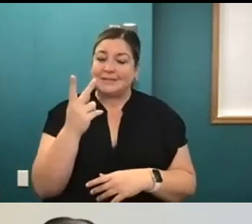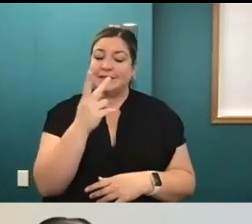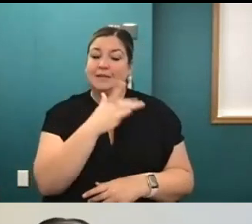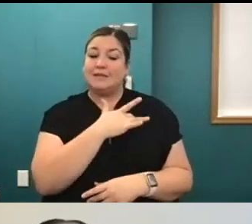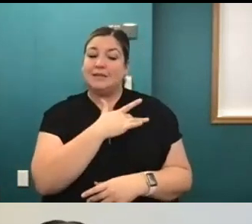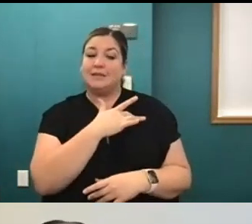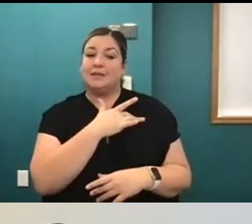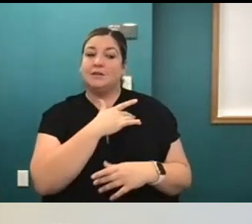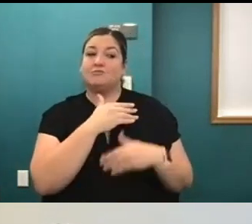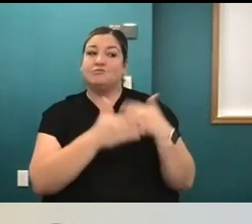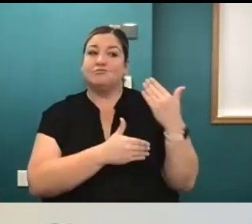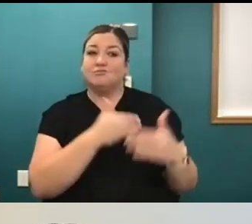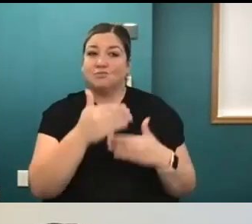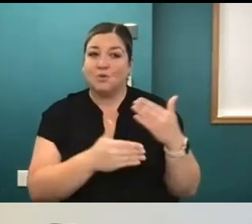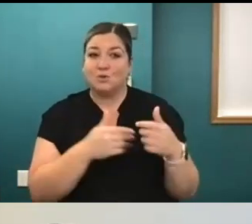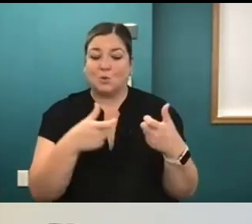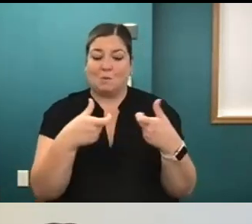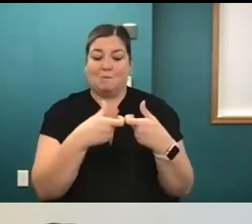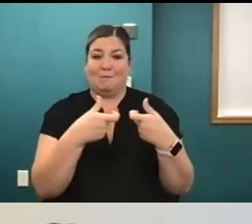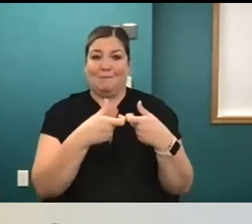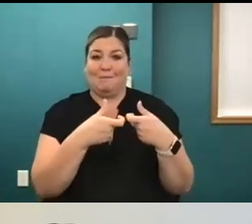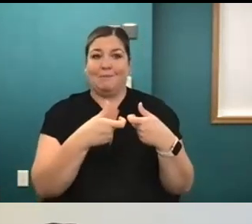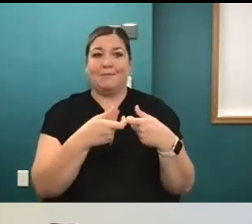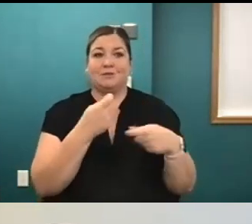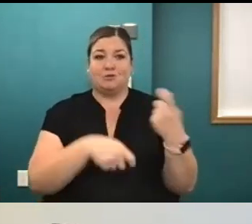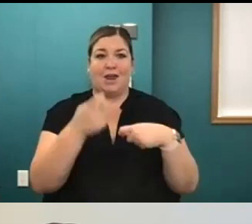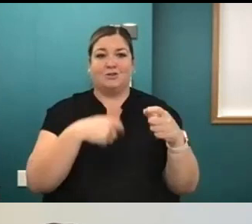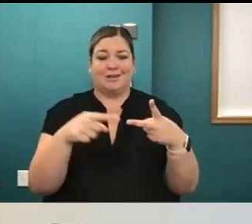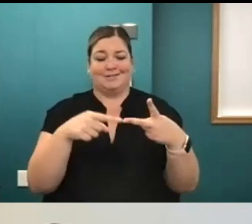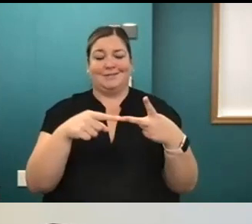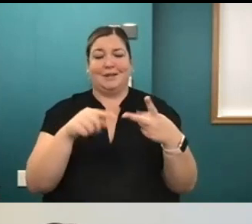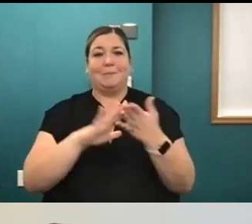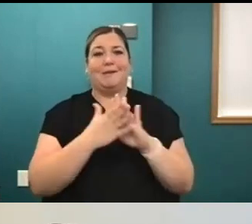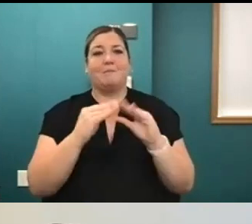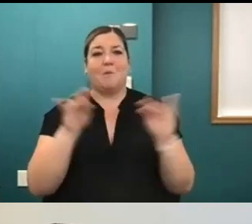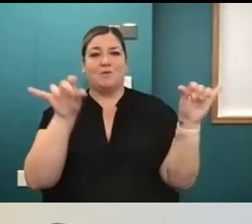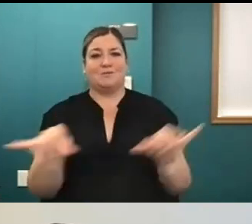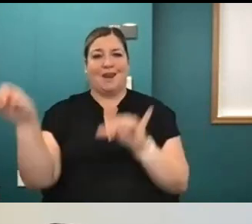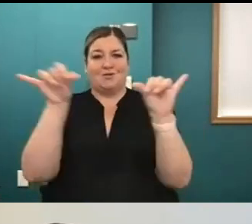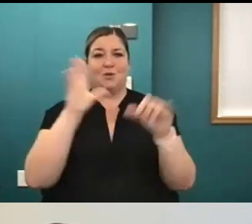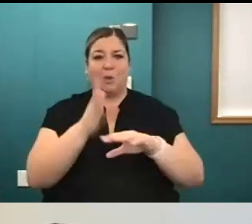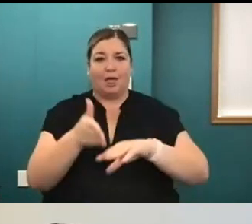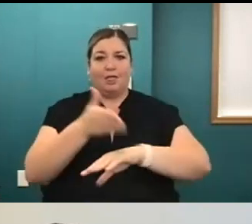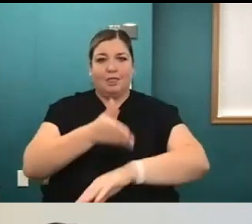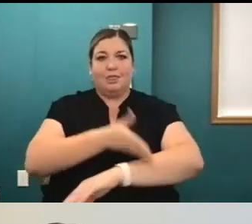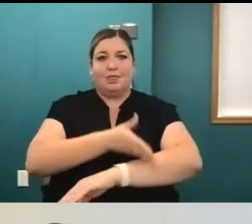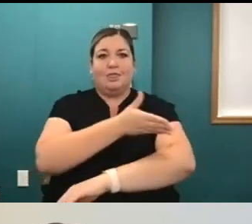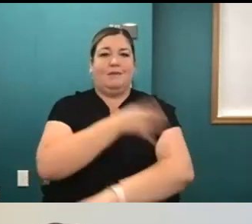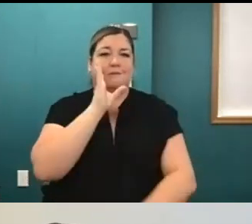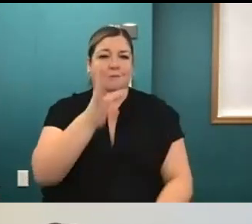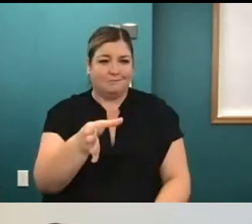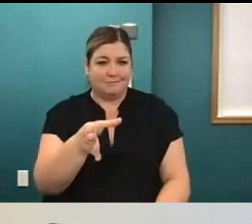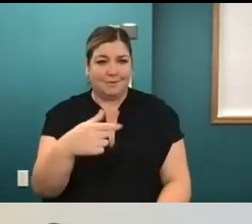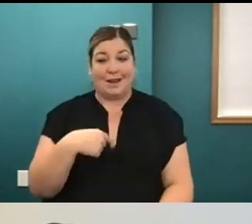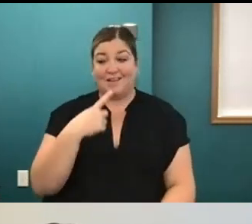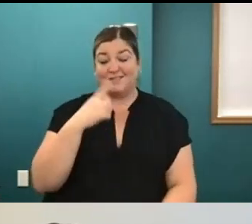to power options really change as rechargeable becomes more the standard. But I've always said, at least